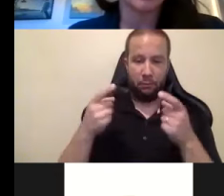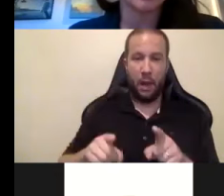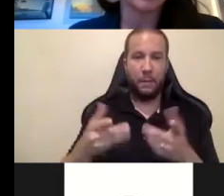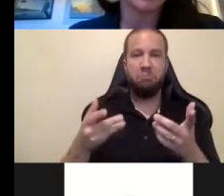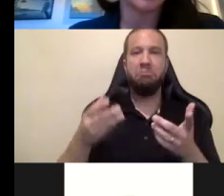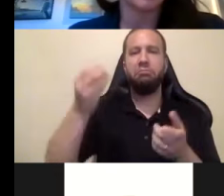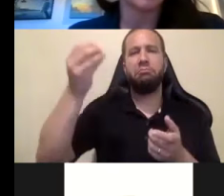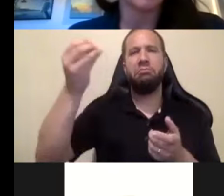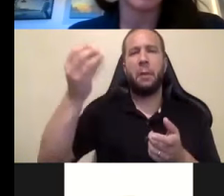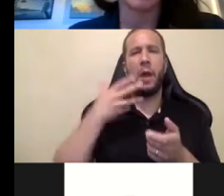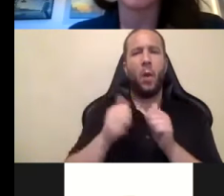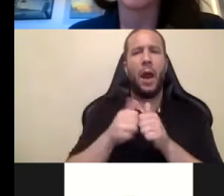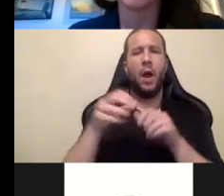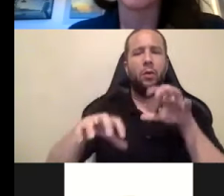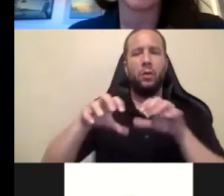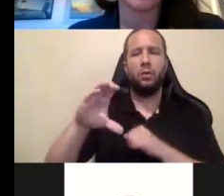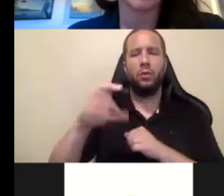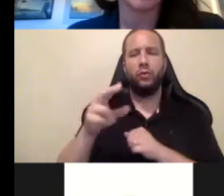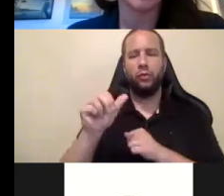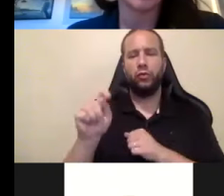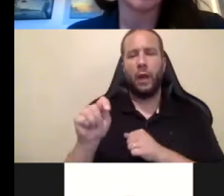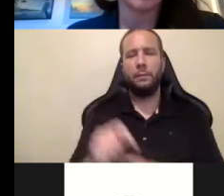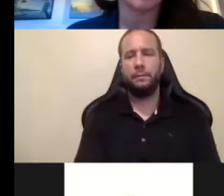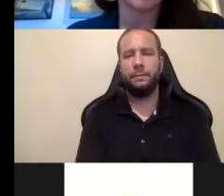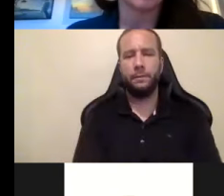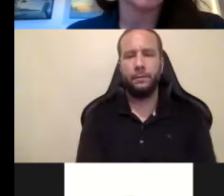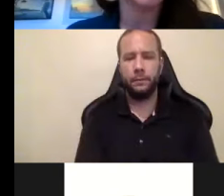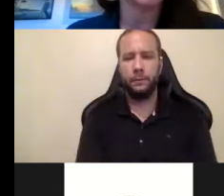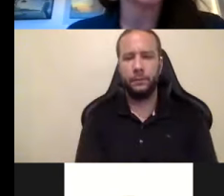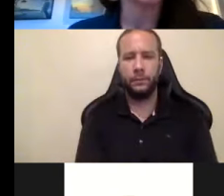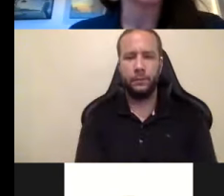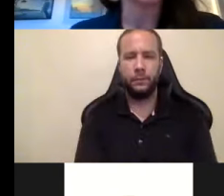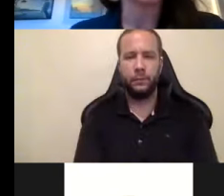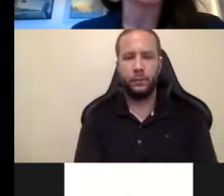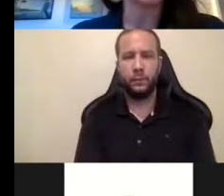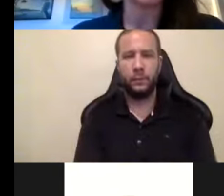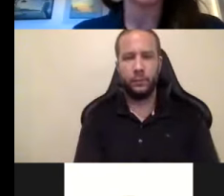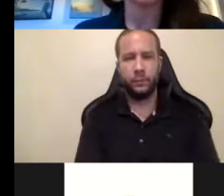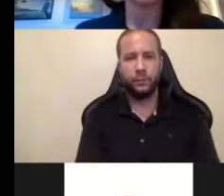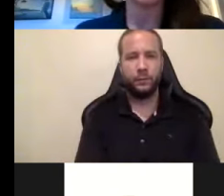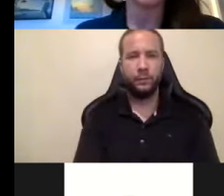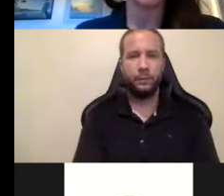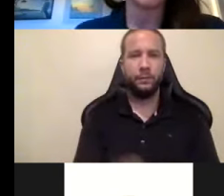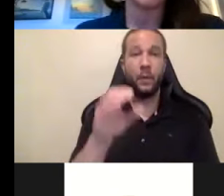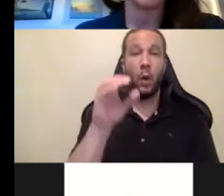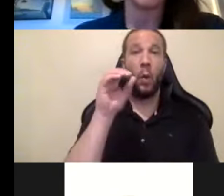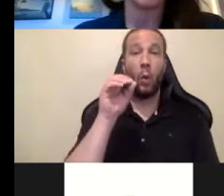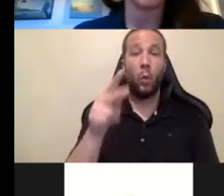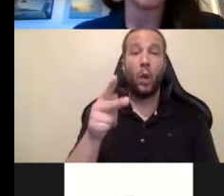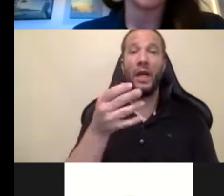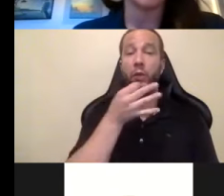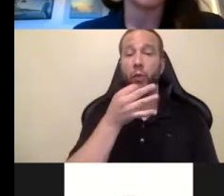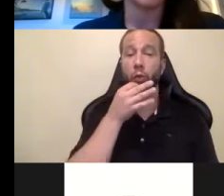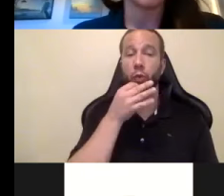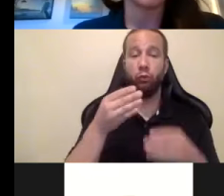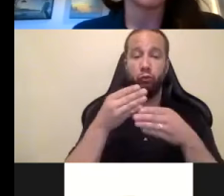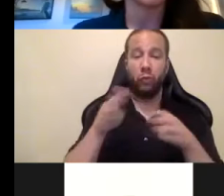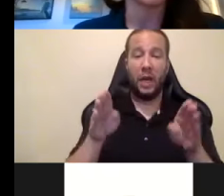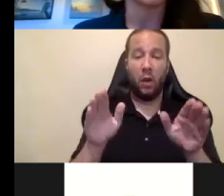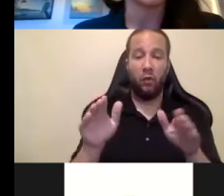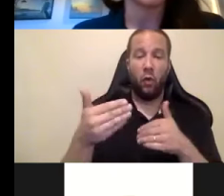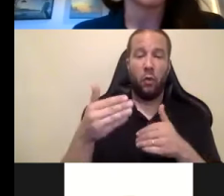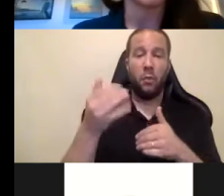Okay, I think we are ready to go. And then if there are still people who we need to have sorted out, we can do